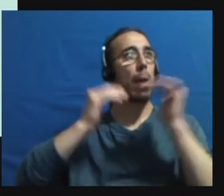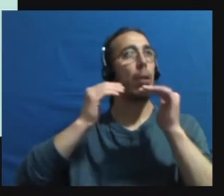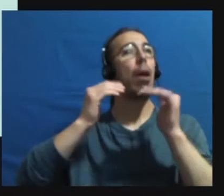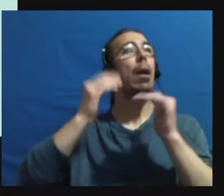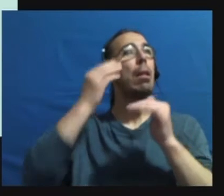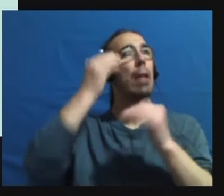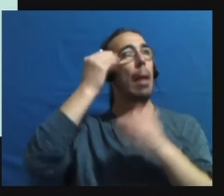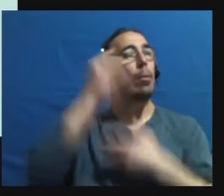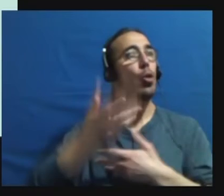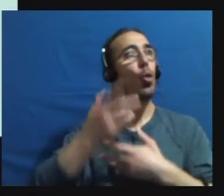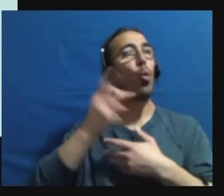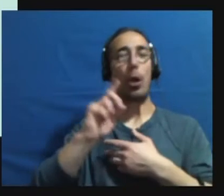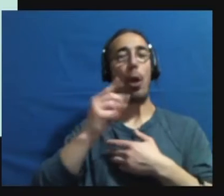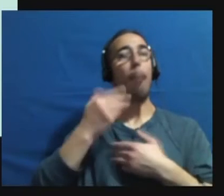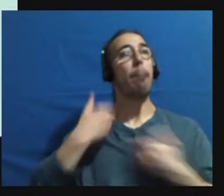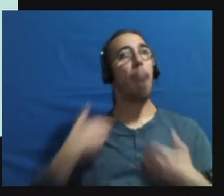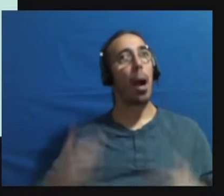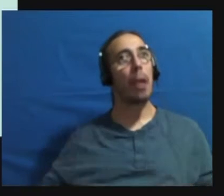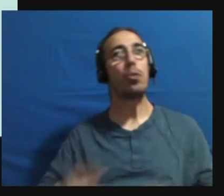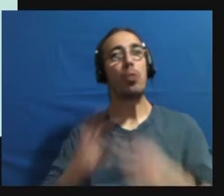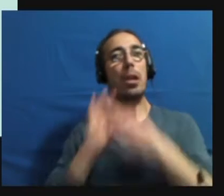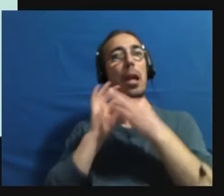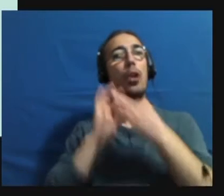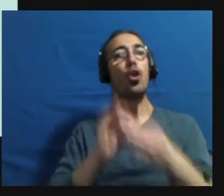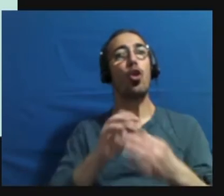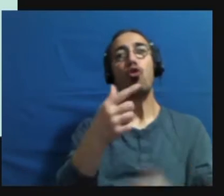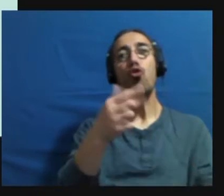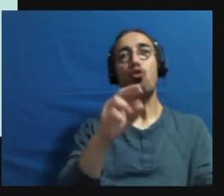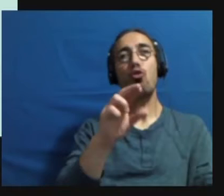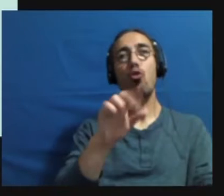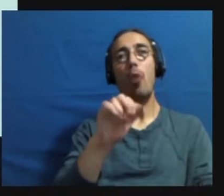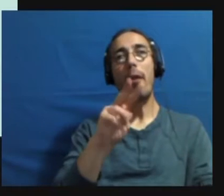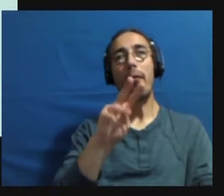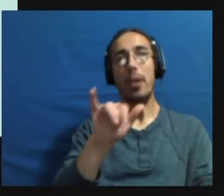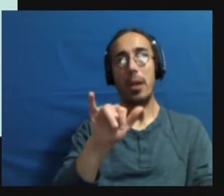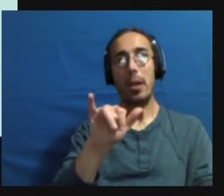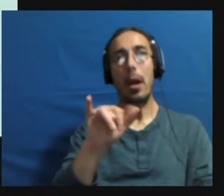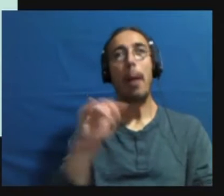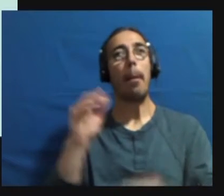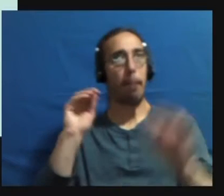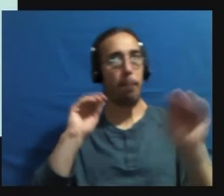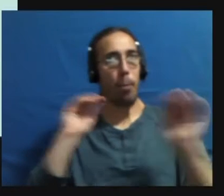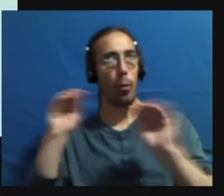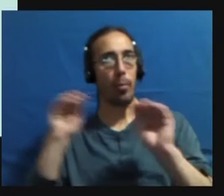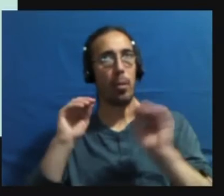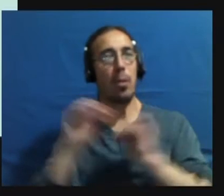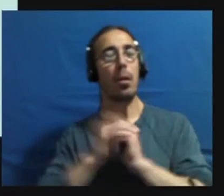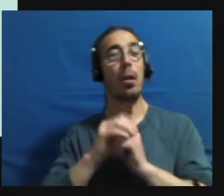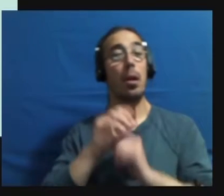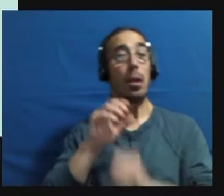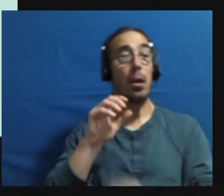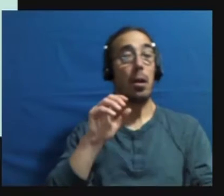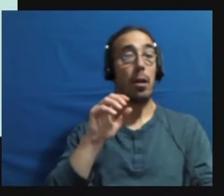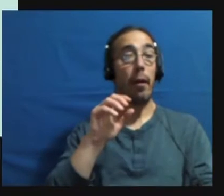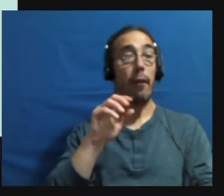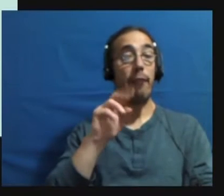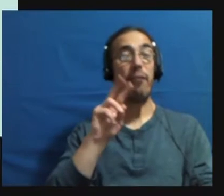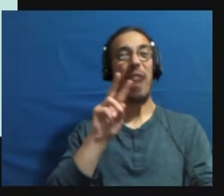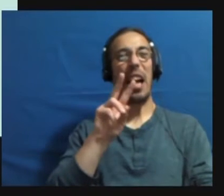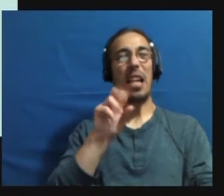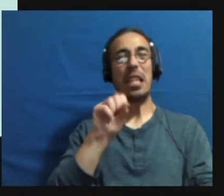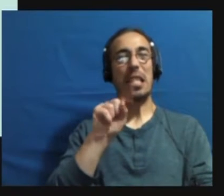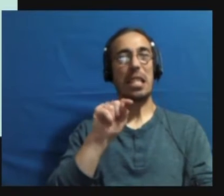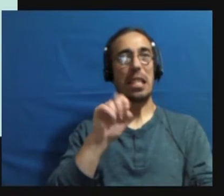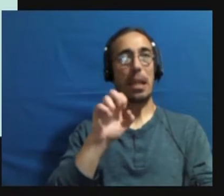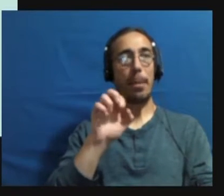are in relation to gravity, movement, and balance. So the vestibular sense is kind of like what this person